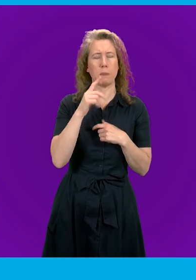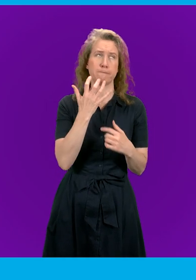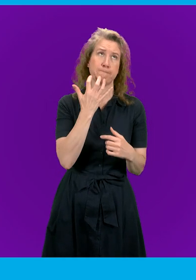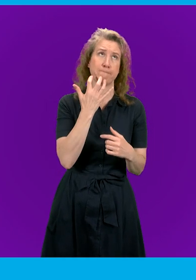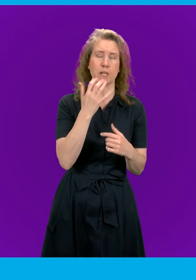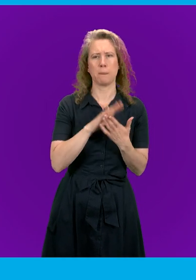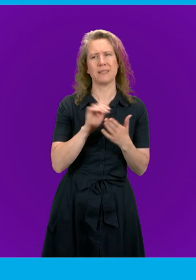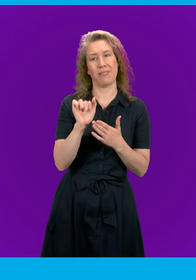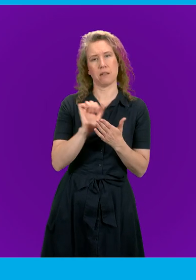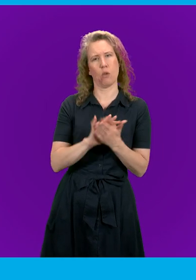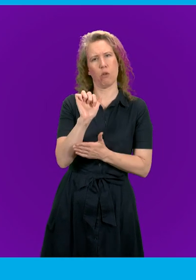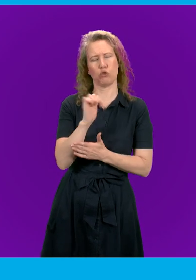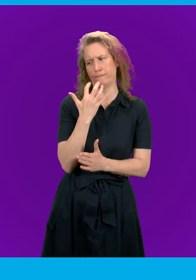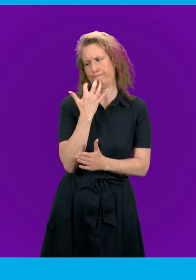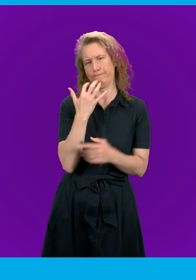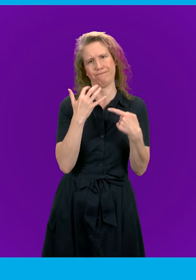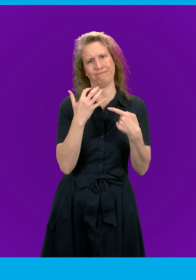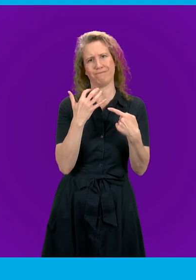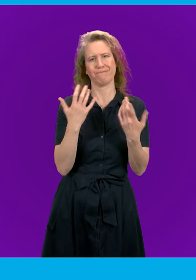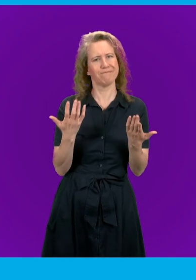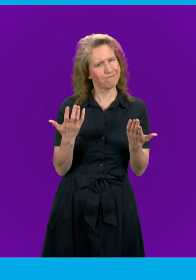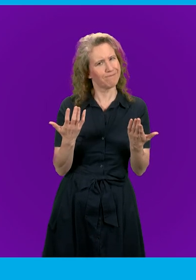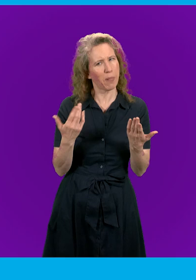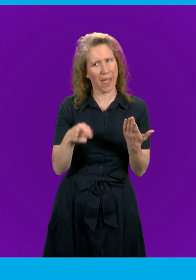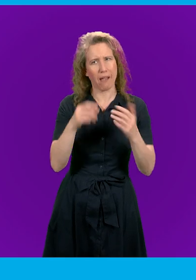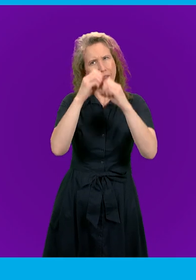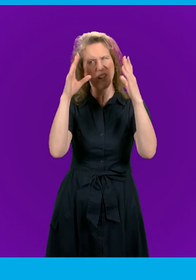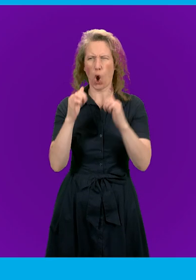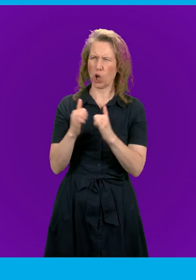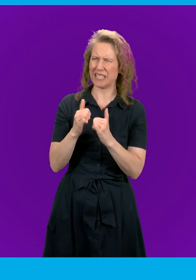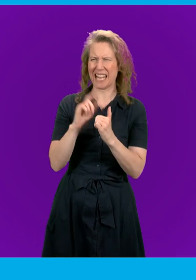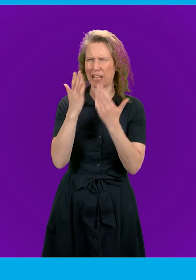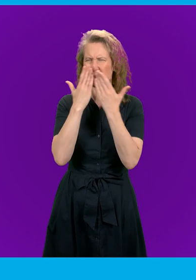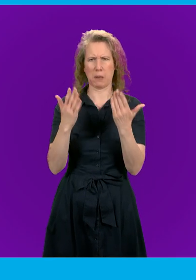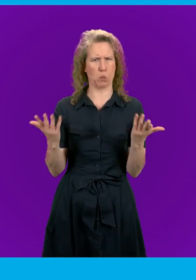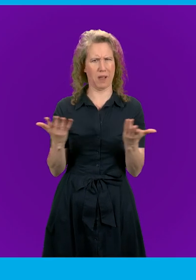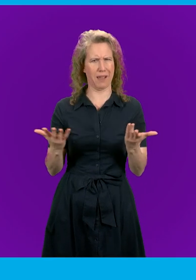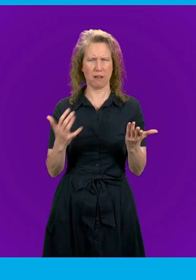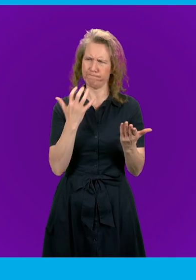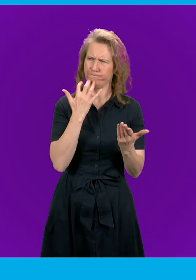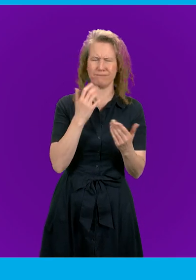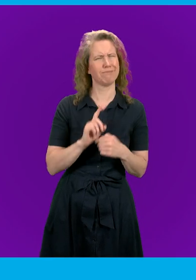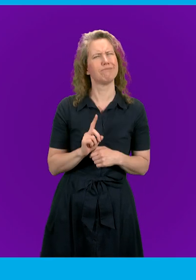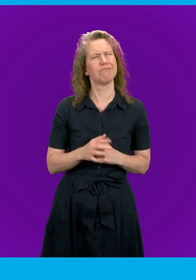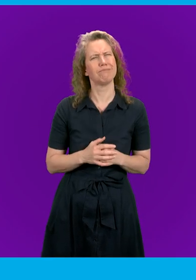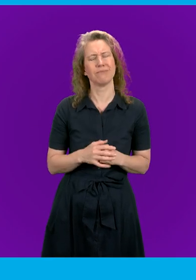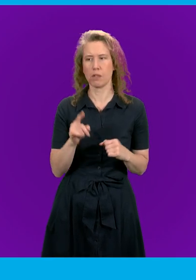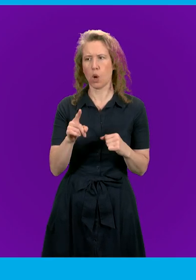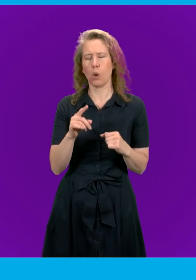which the ideas around consent and respecting other people's boundaries and respecting other people in